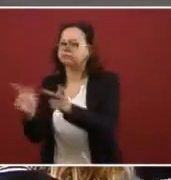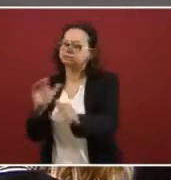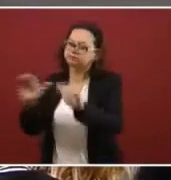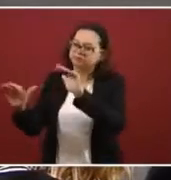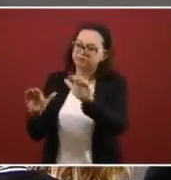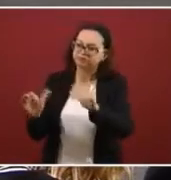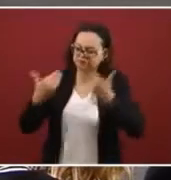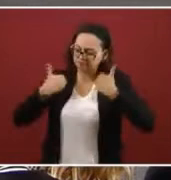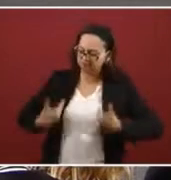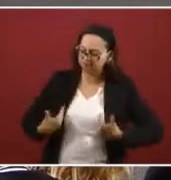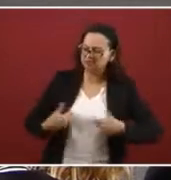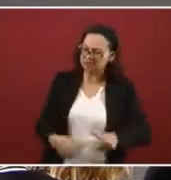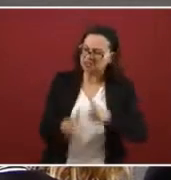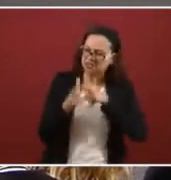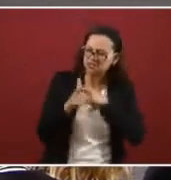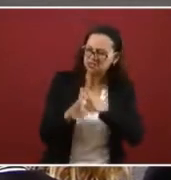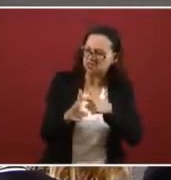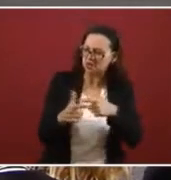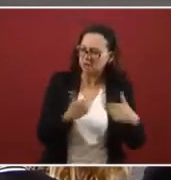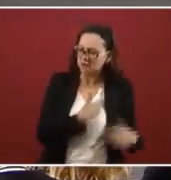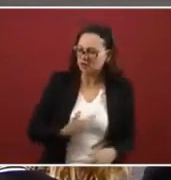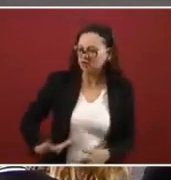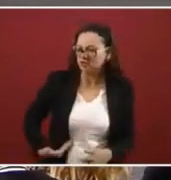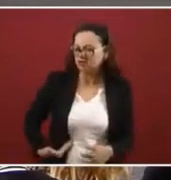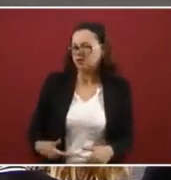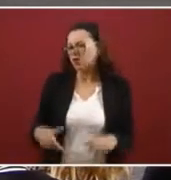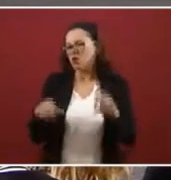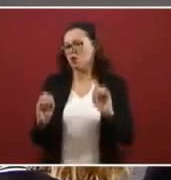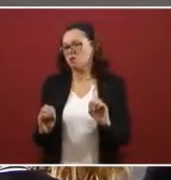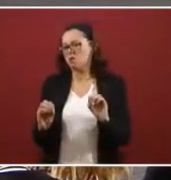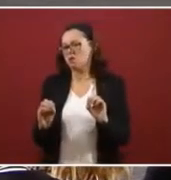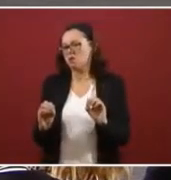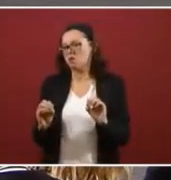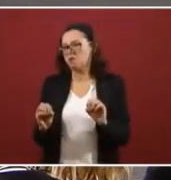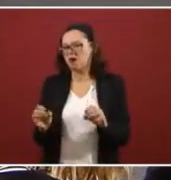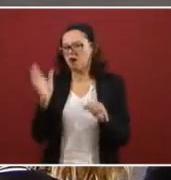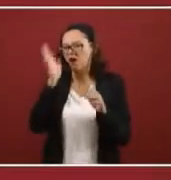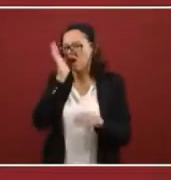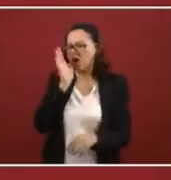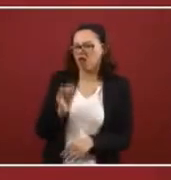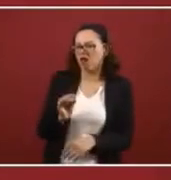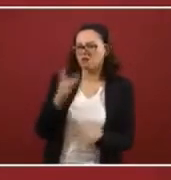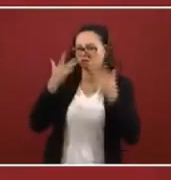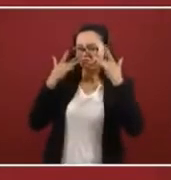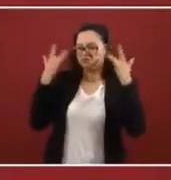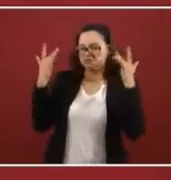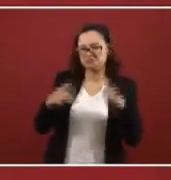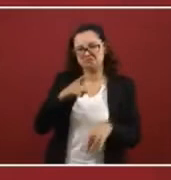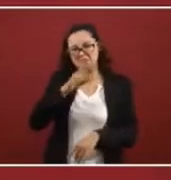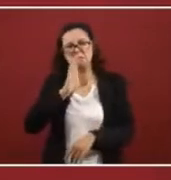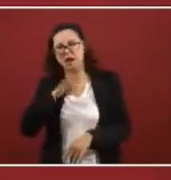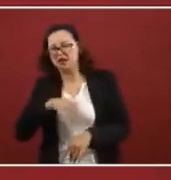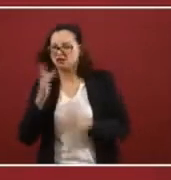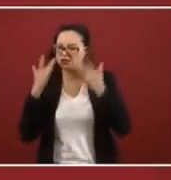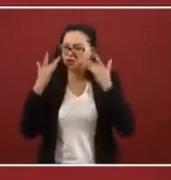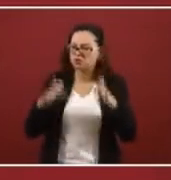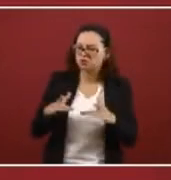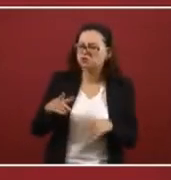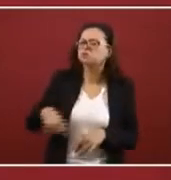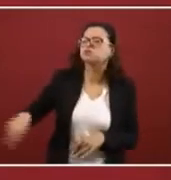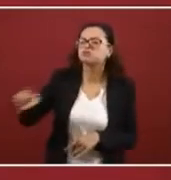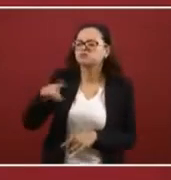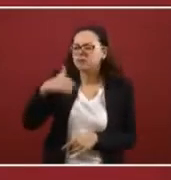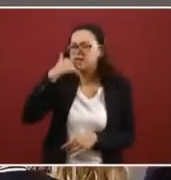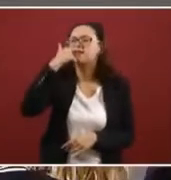the citizens if they want me to continue governing o que renuncie, or do they want me to end